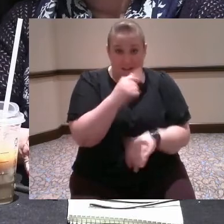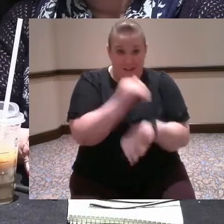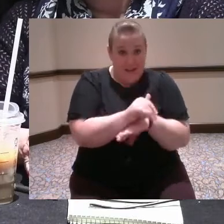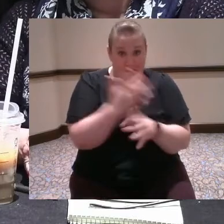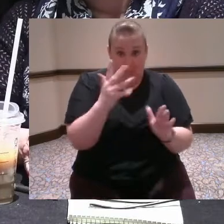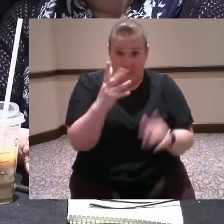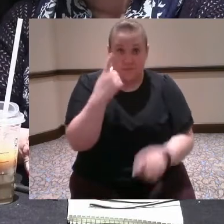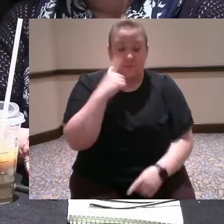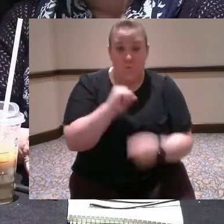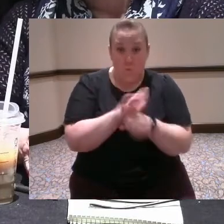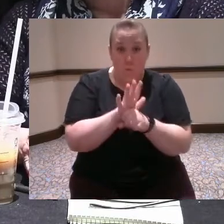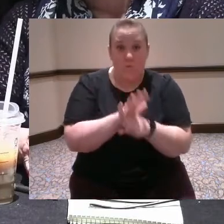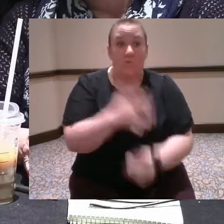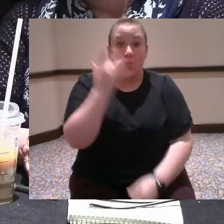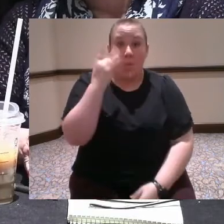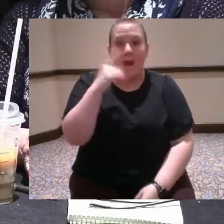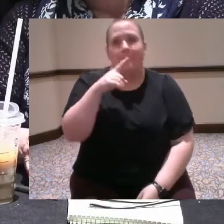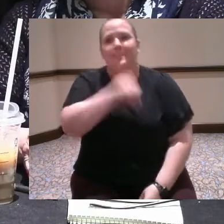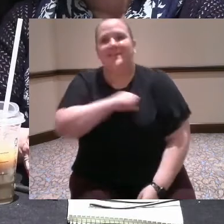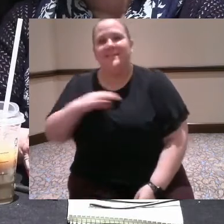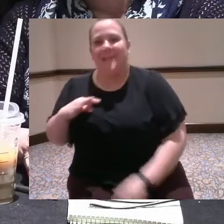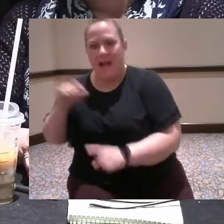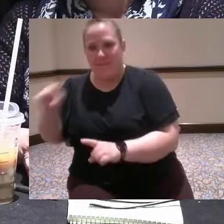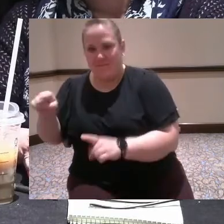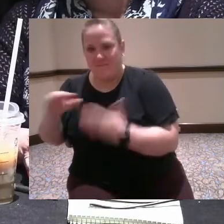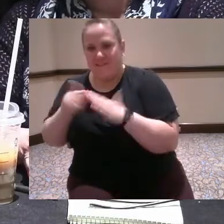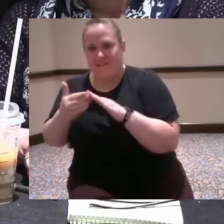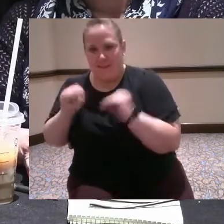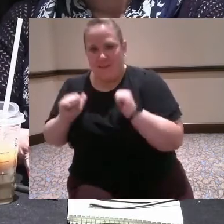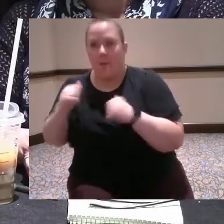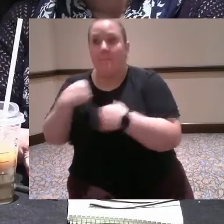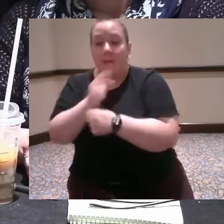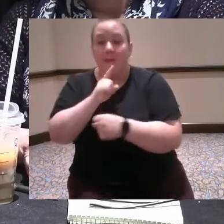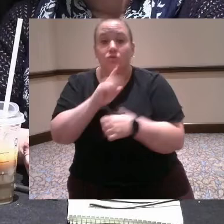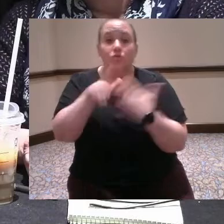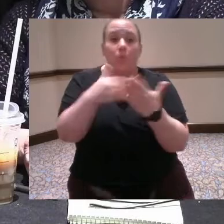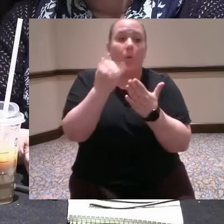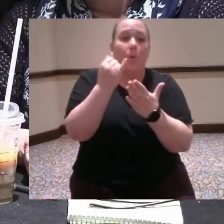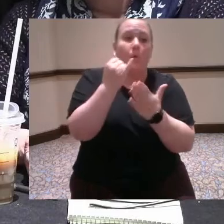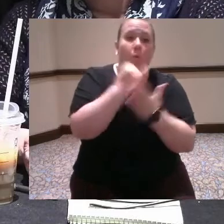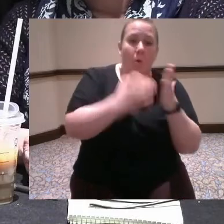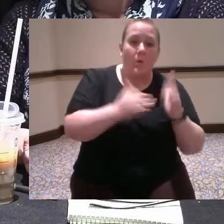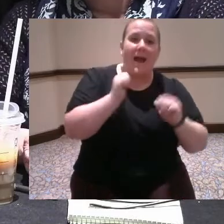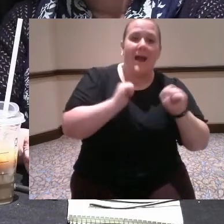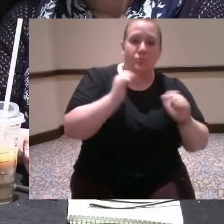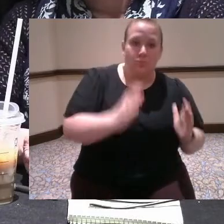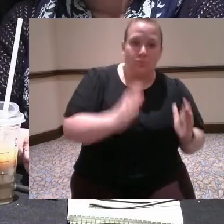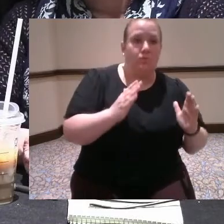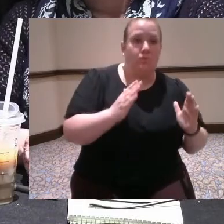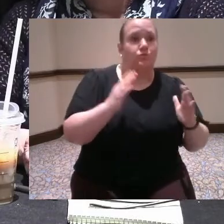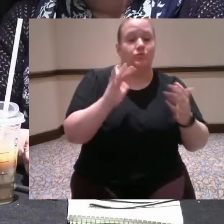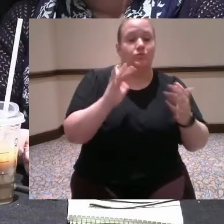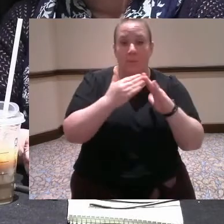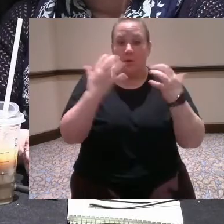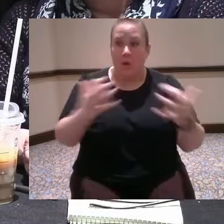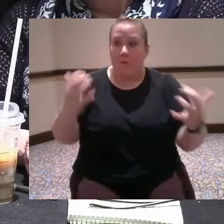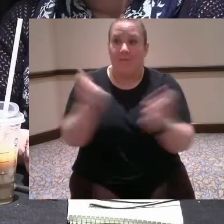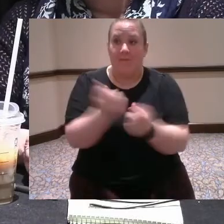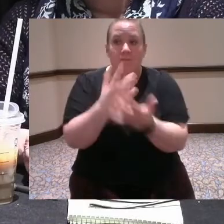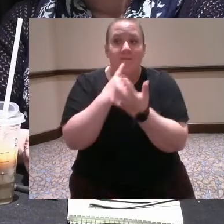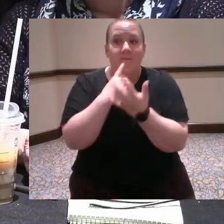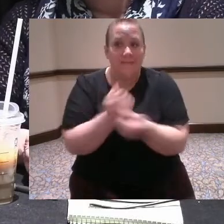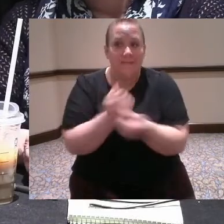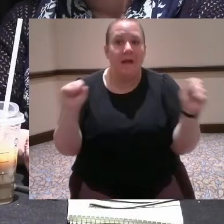is due to the staff at City Theater ensuring that our artists and that our community and that our audiences were